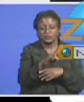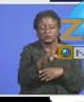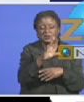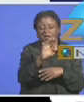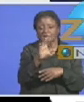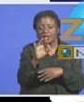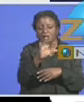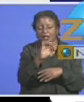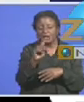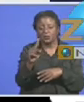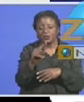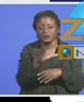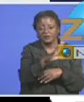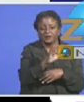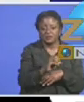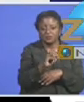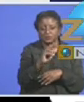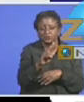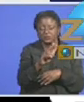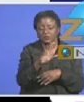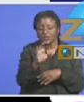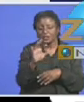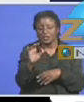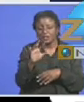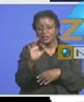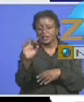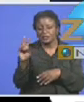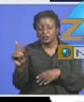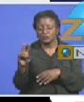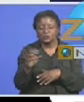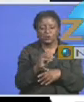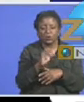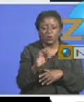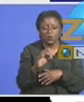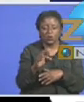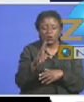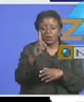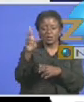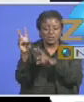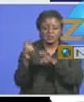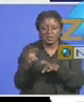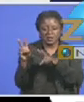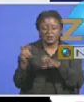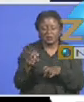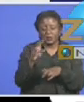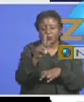502-9991, 502-9992, or download the P3 Tips app.